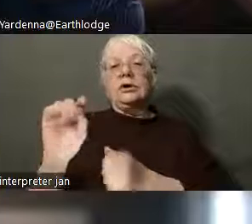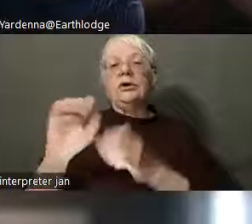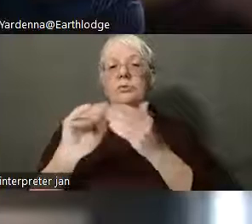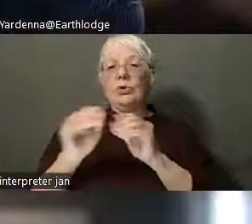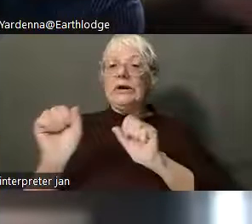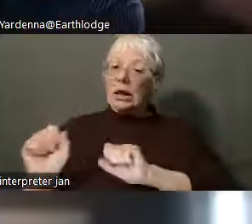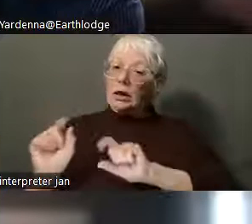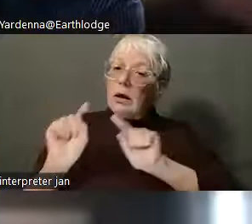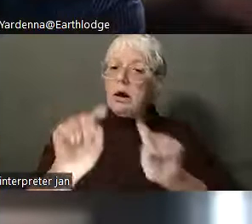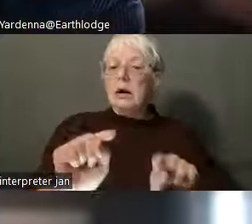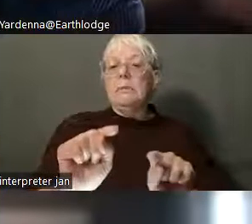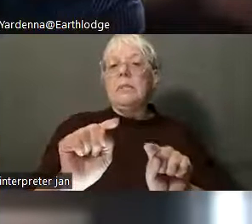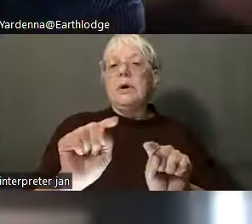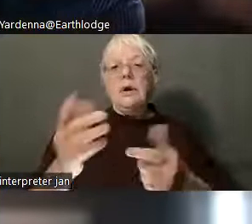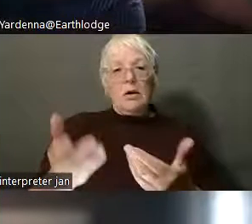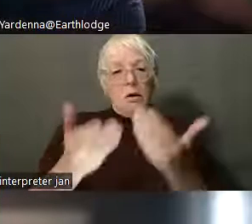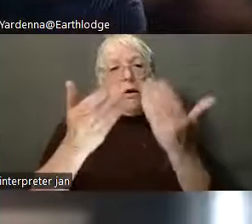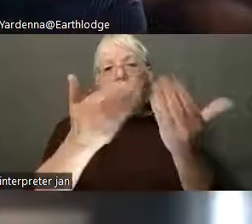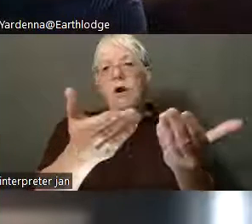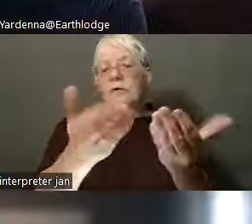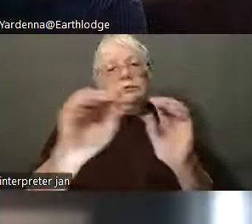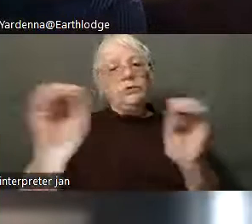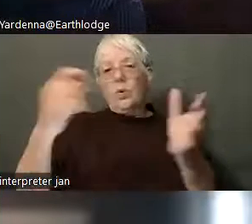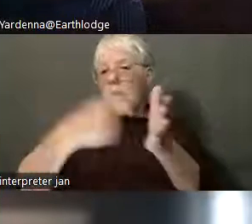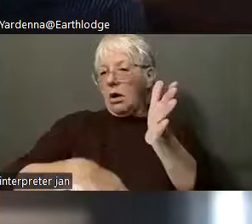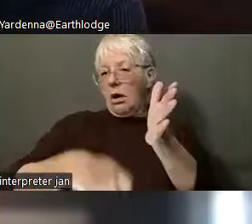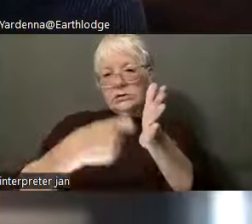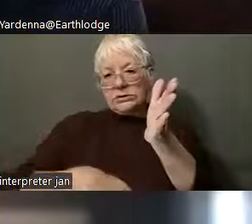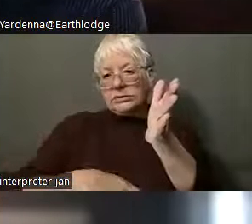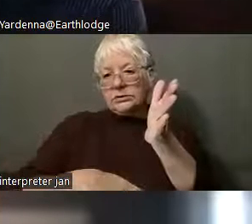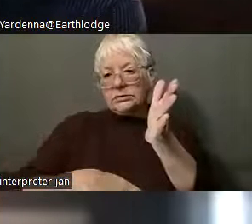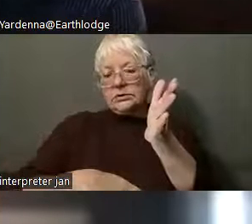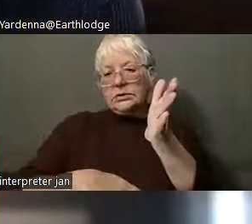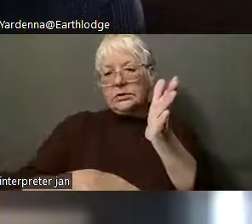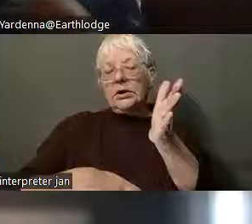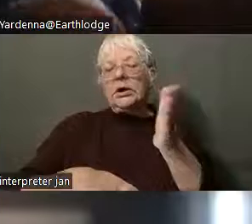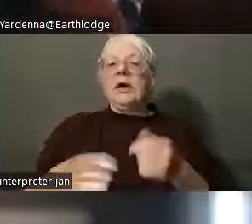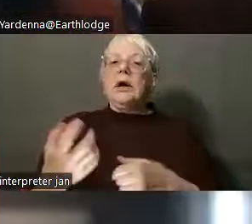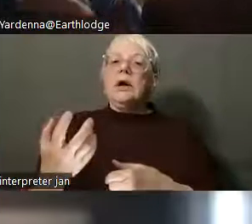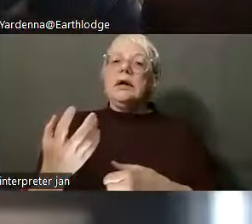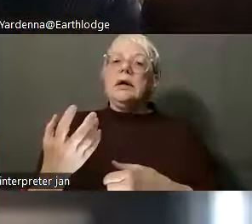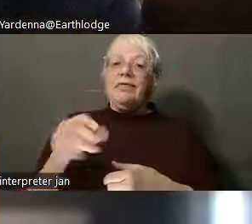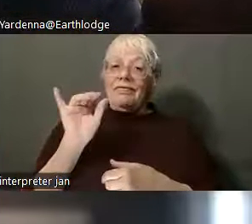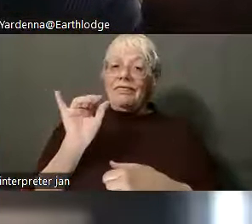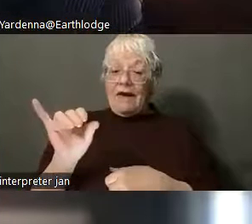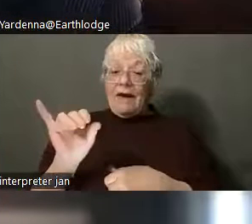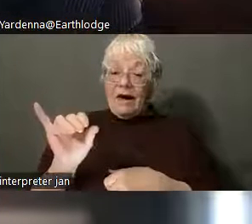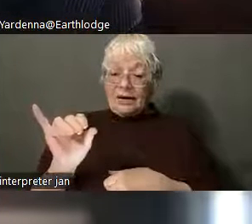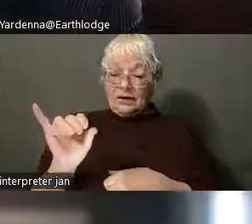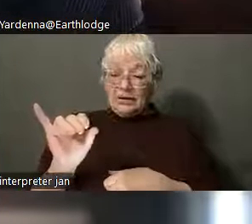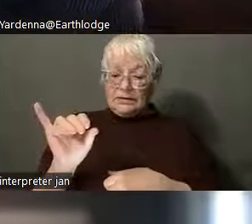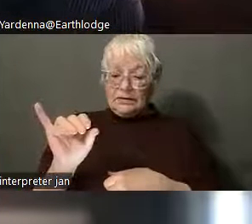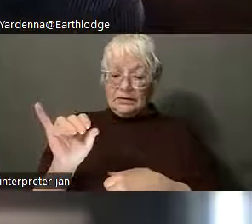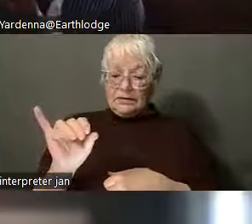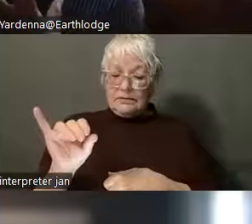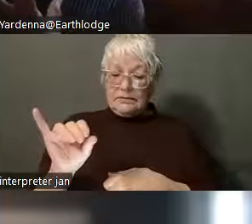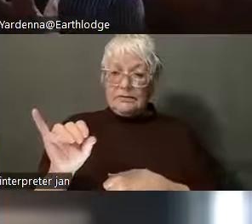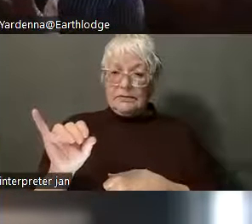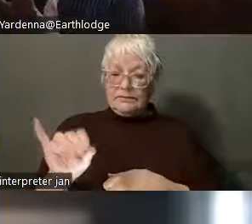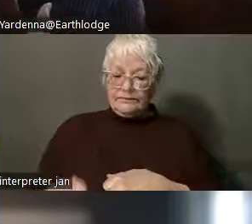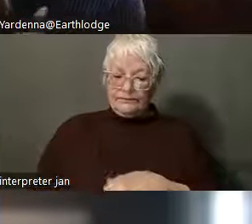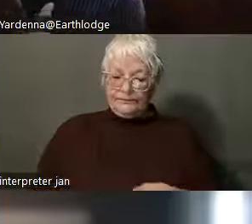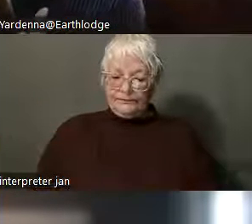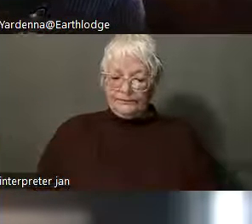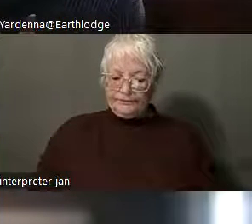to offer it often at no cost, at the cost of the founder. So that was only accelerated in COVID, with people needing